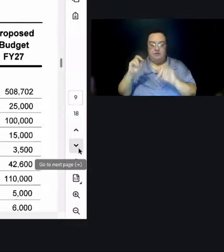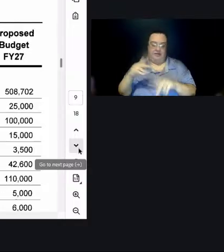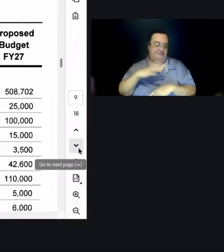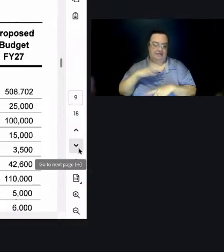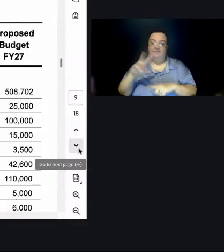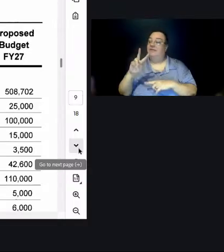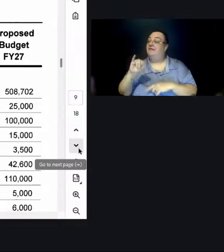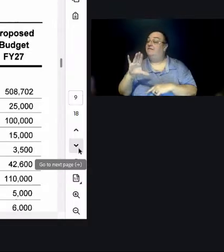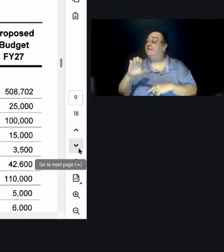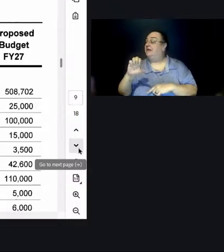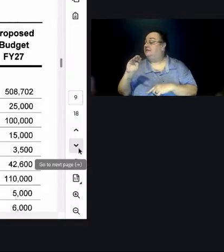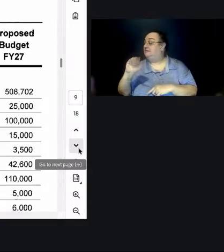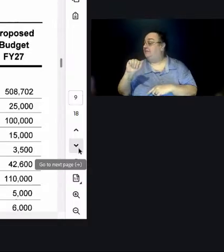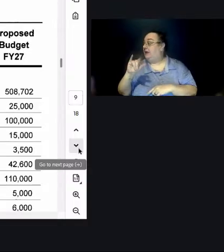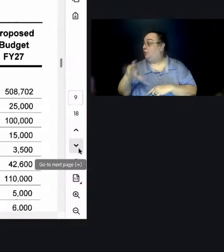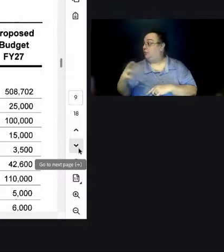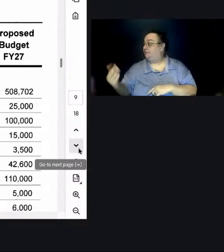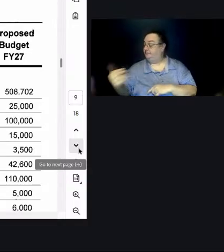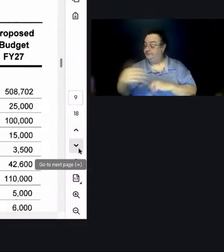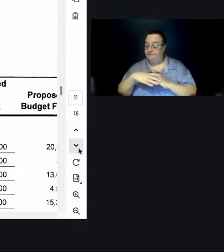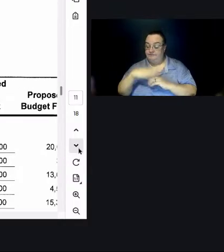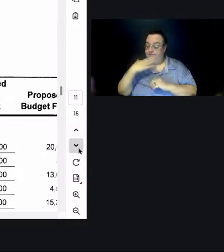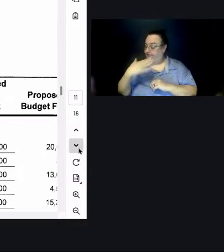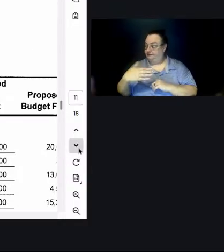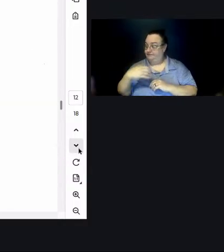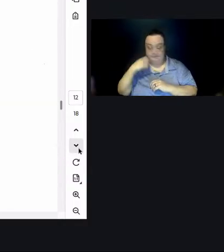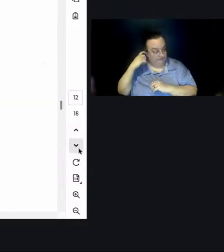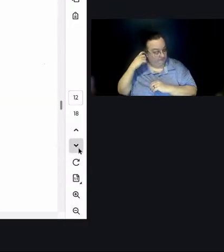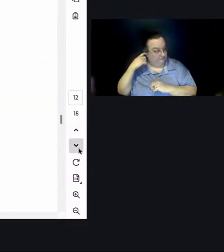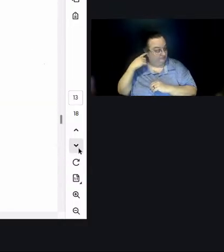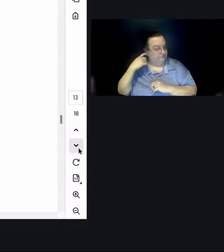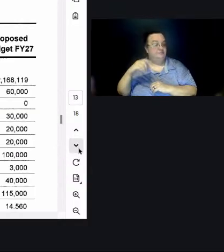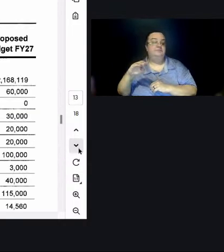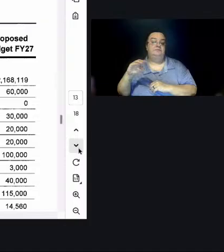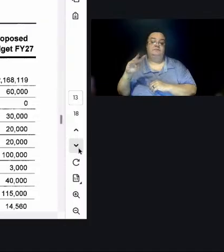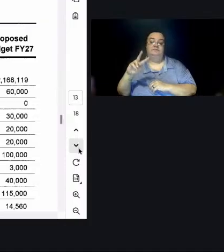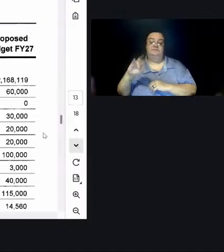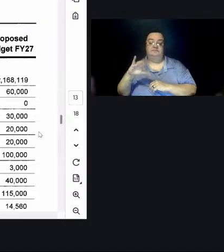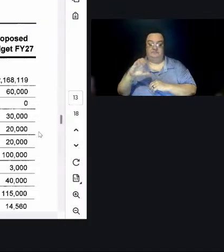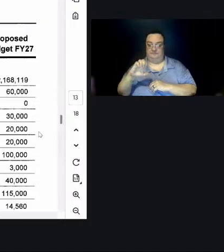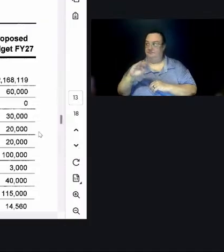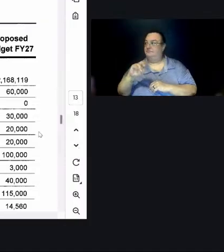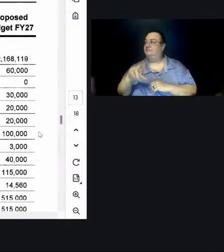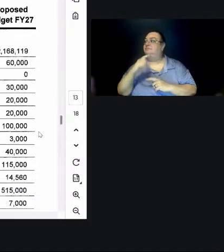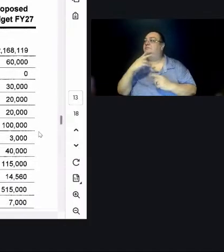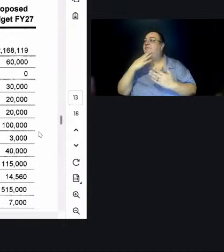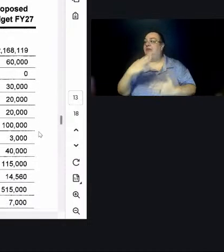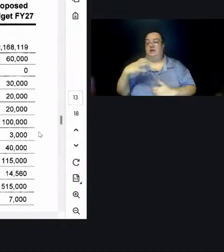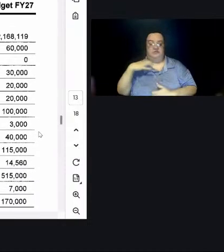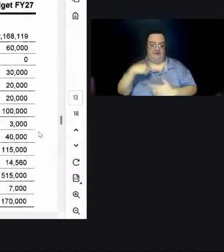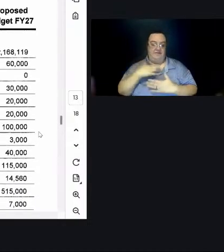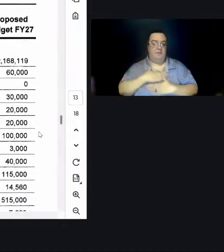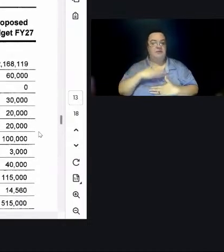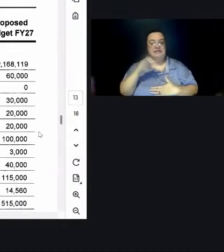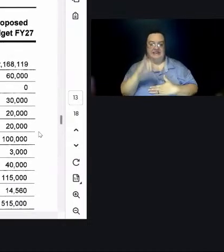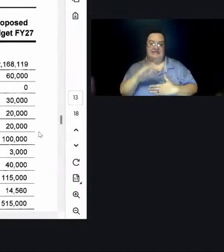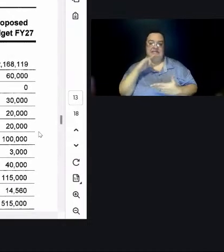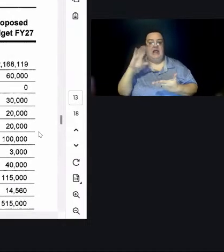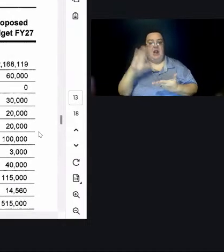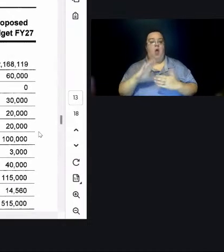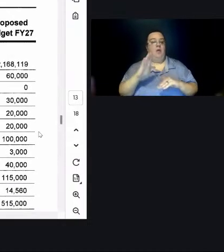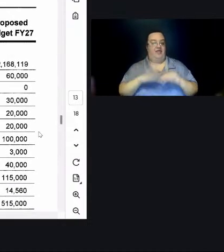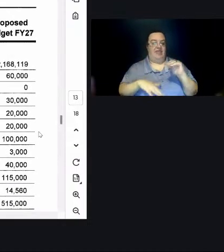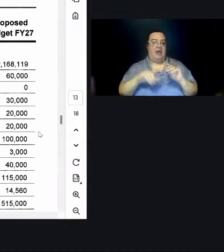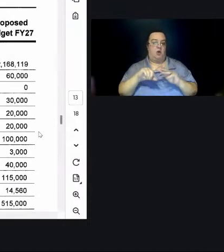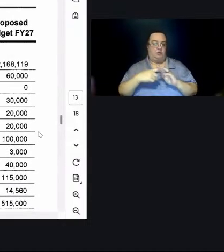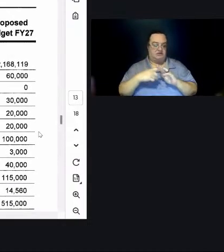Mayor. Thank you. Thank you, Chief. I appreciate this being lower than it was. Can you